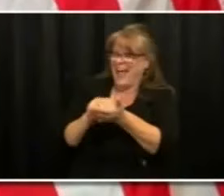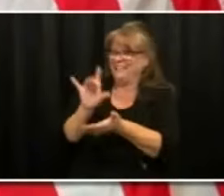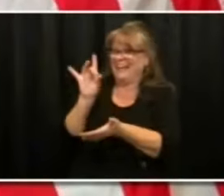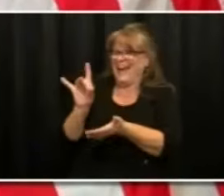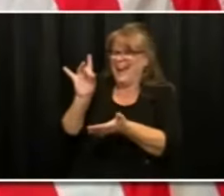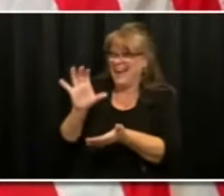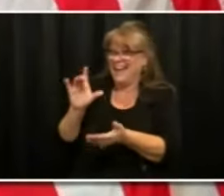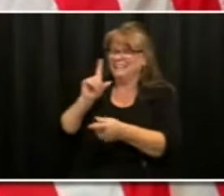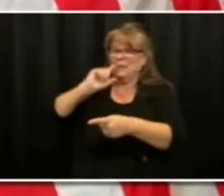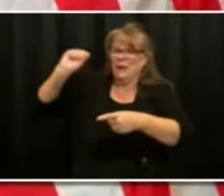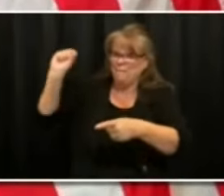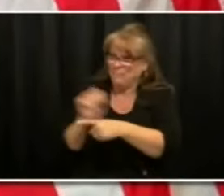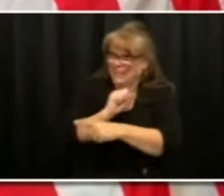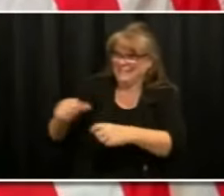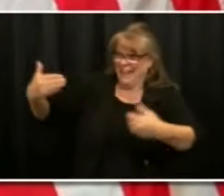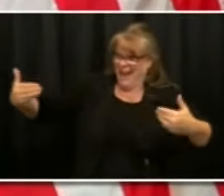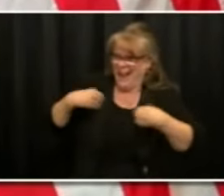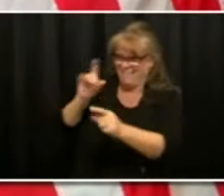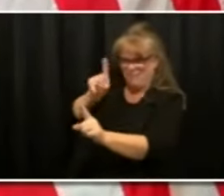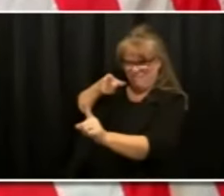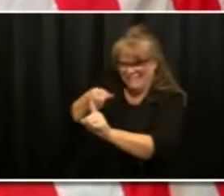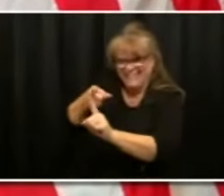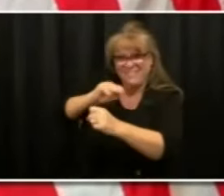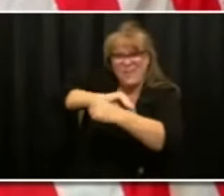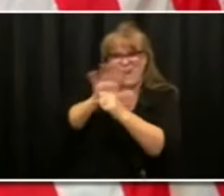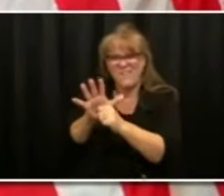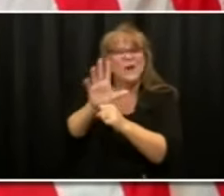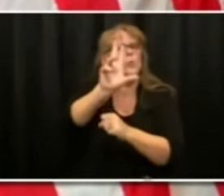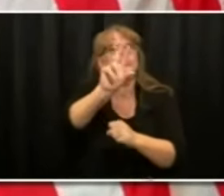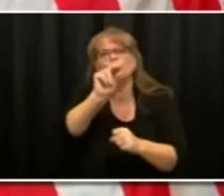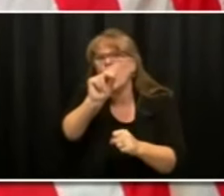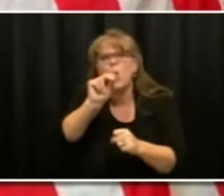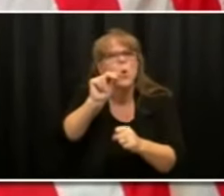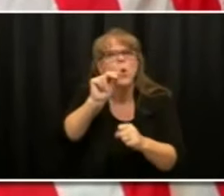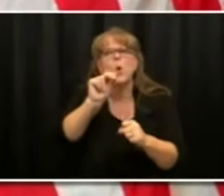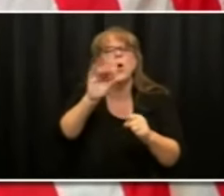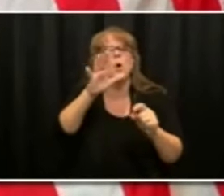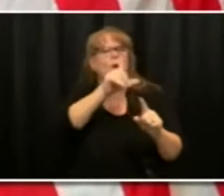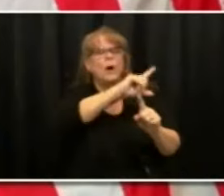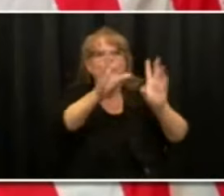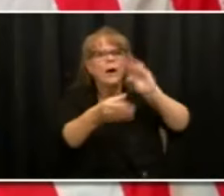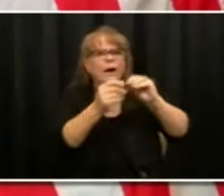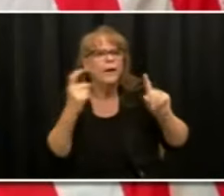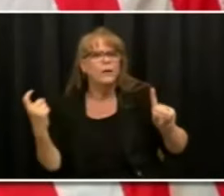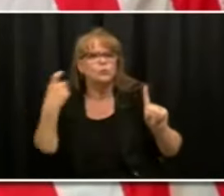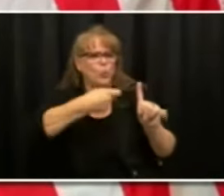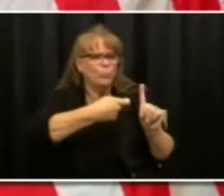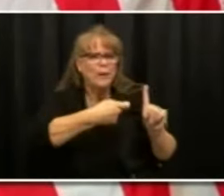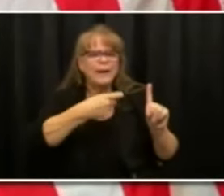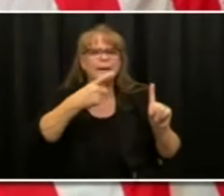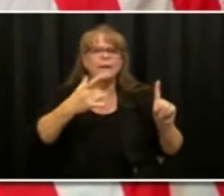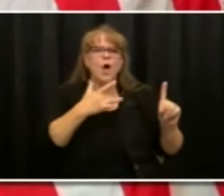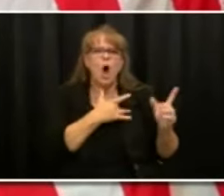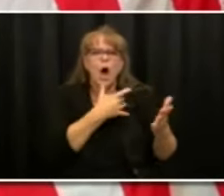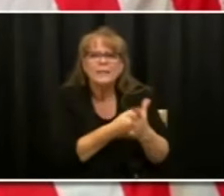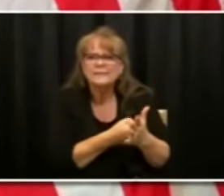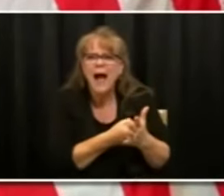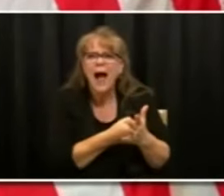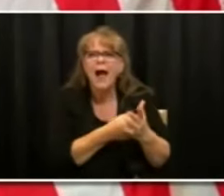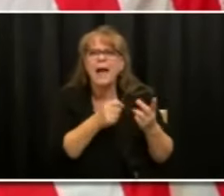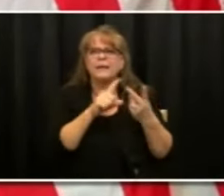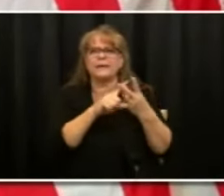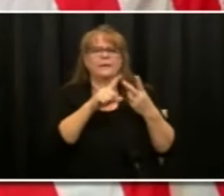beds for the normal workload of hospitals, meaning if somebody gets a heart attack, a stroke, has